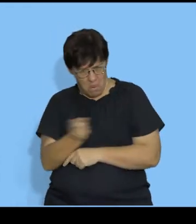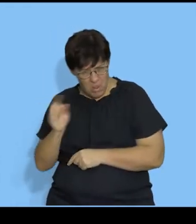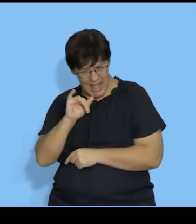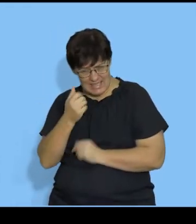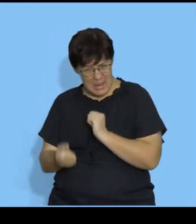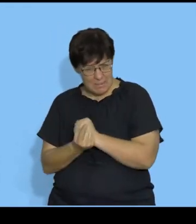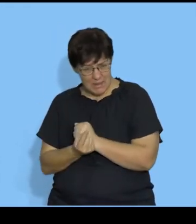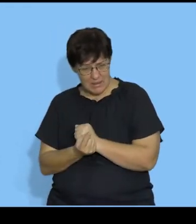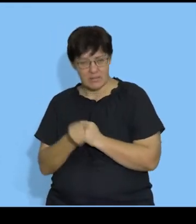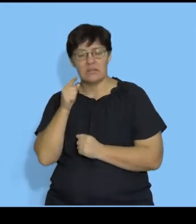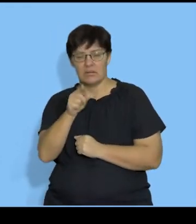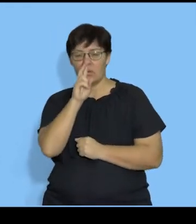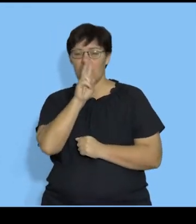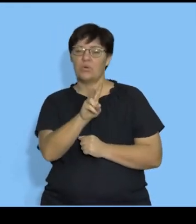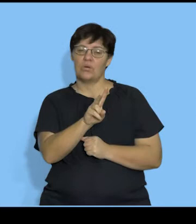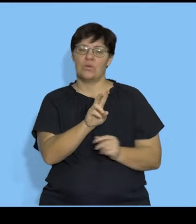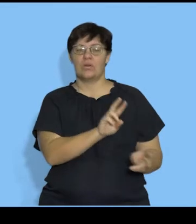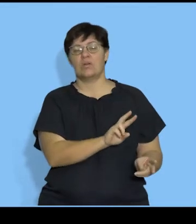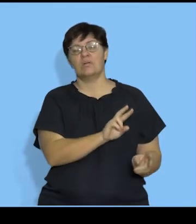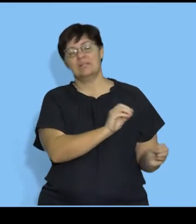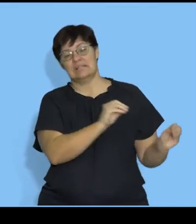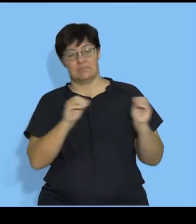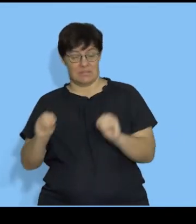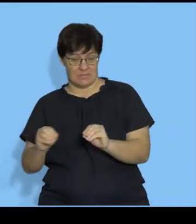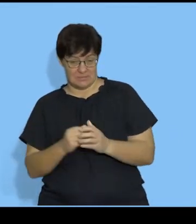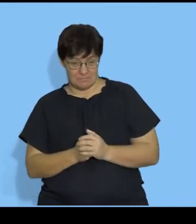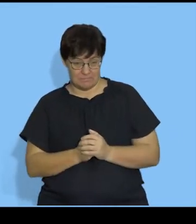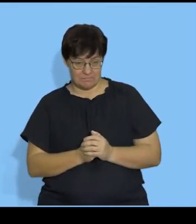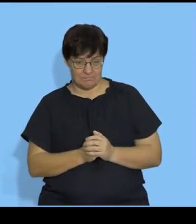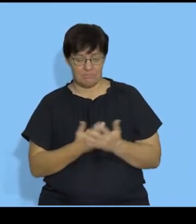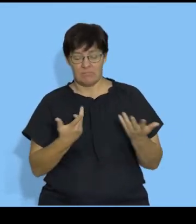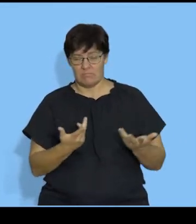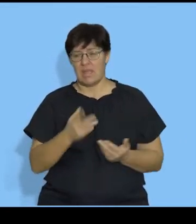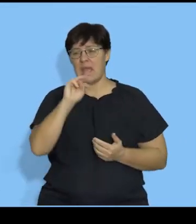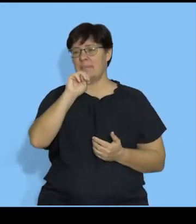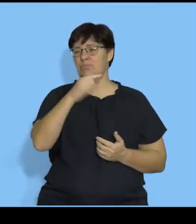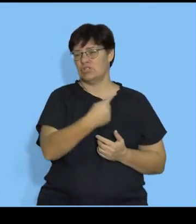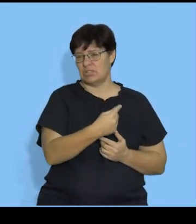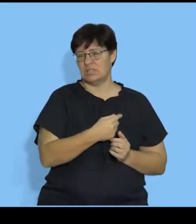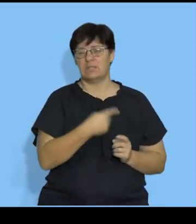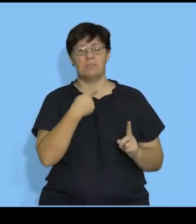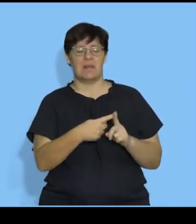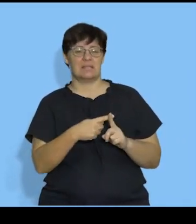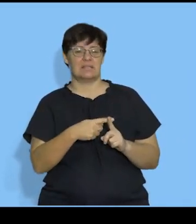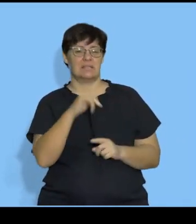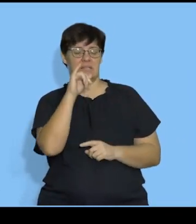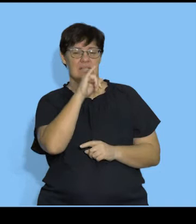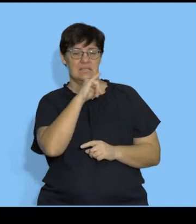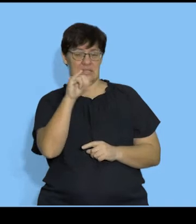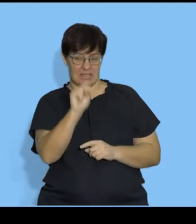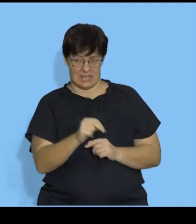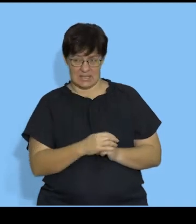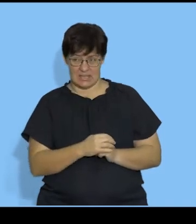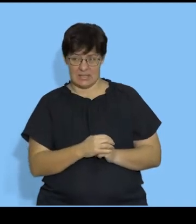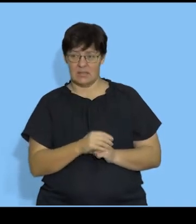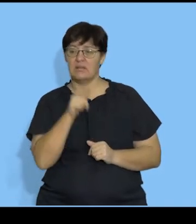these displacement reactions. For argument's sake, if we take magnesium and zinc, okay, magnesium does